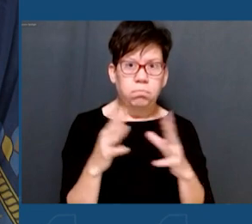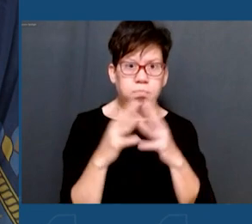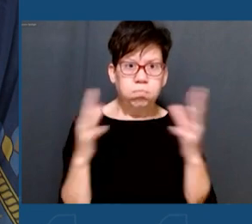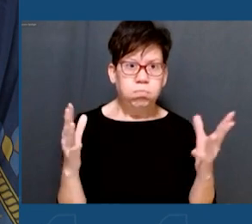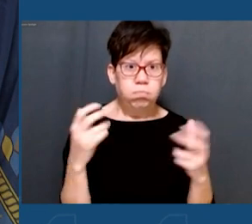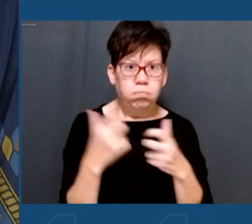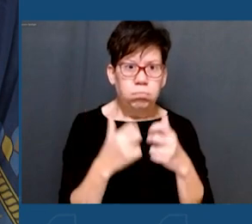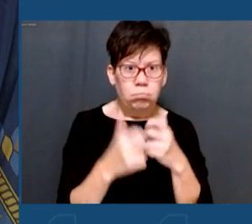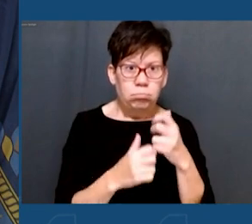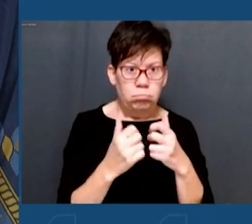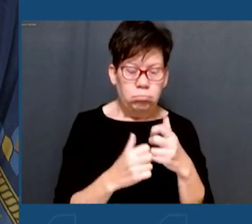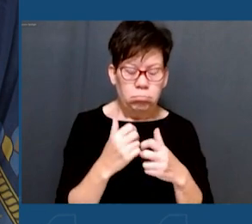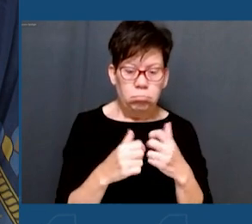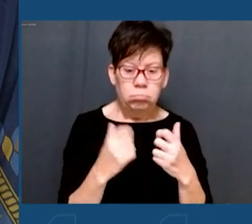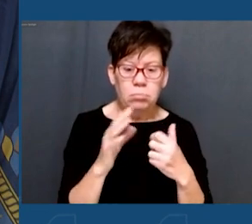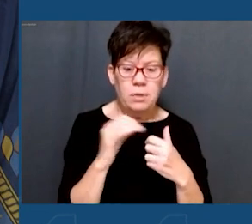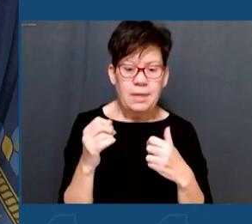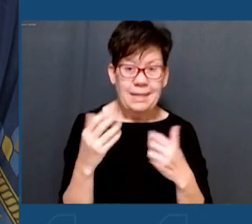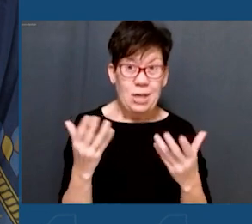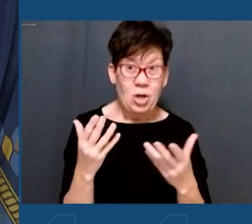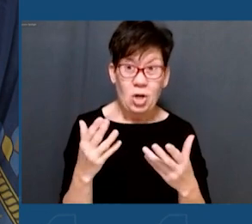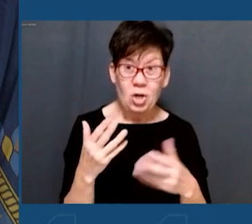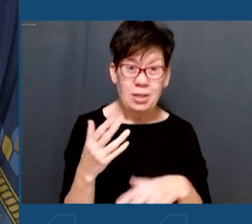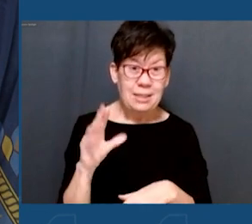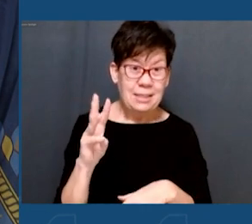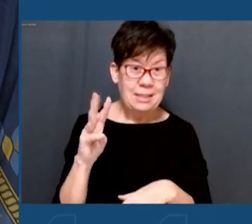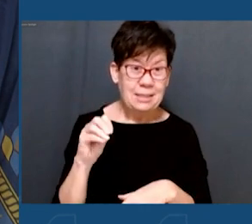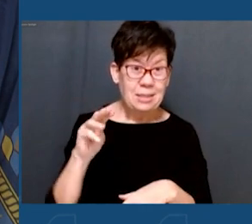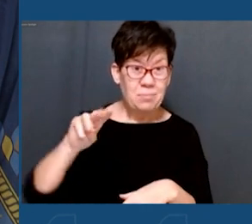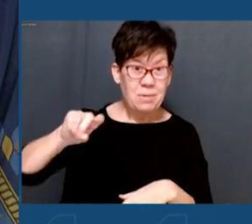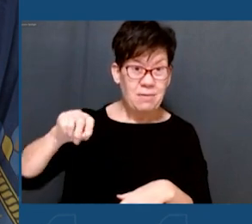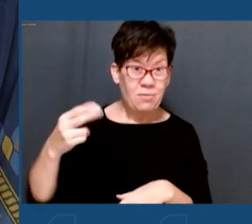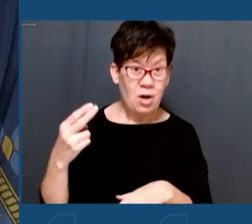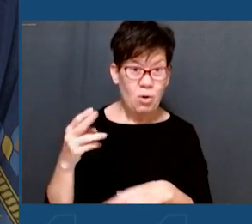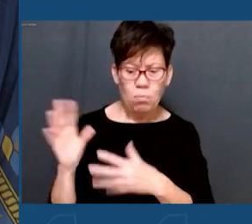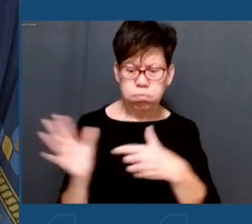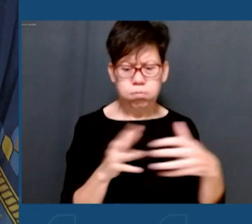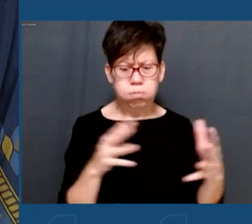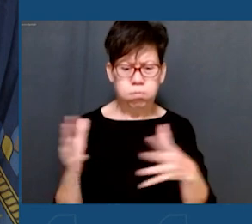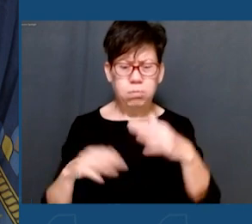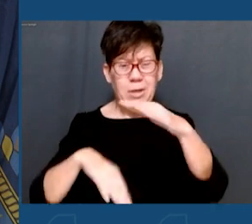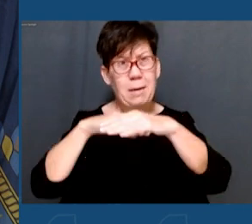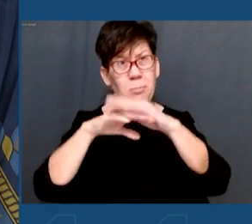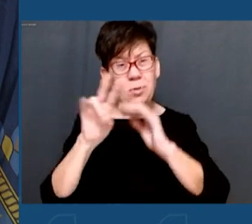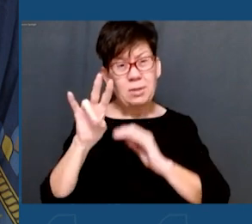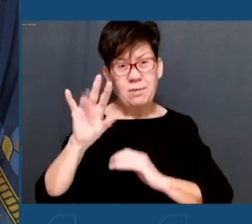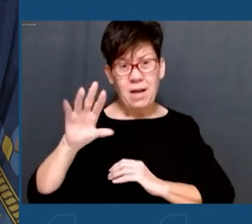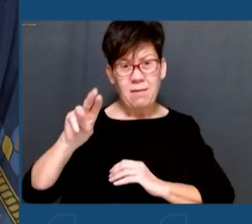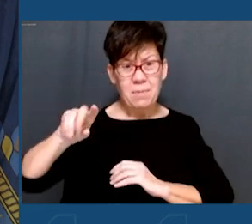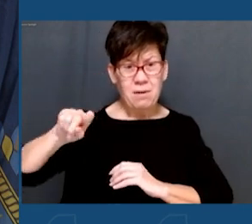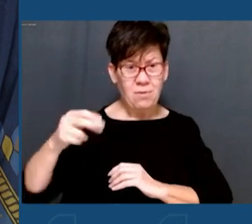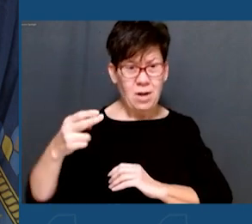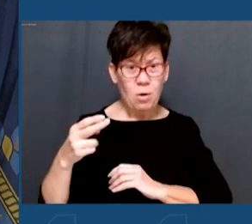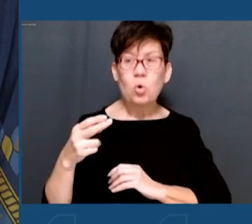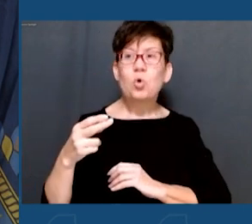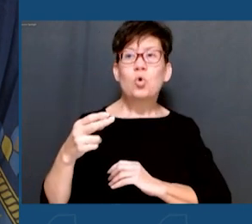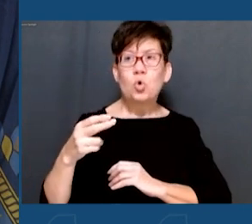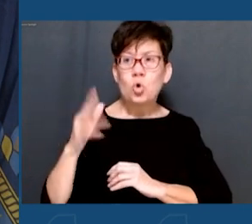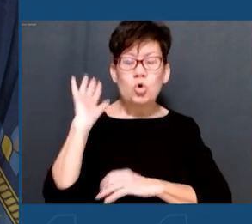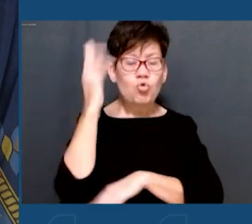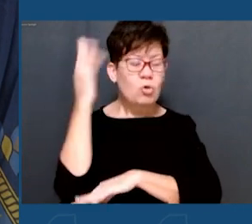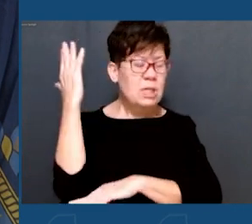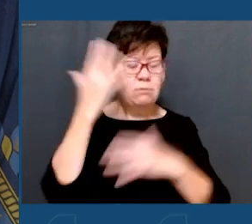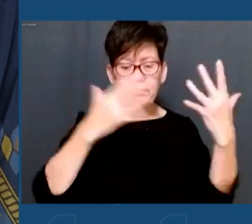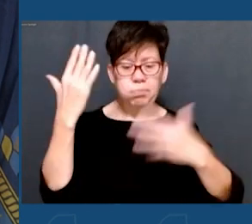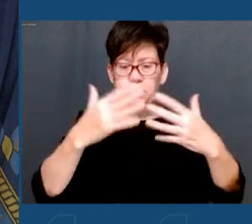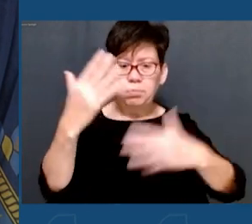winds, 60 miles an hour expected, upwards of 75-mile-an-hour gusts, and that'll cause downed trees, power outages. It's